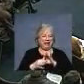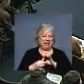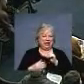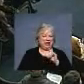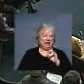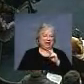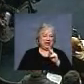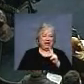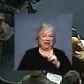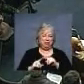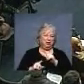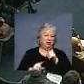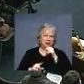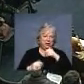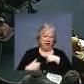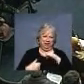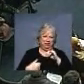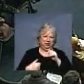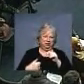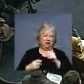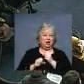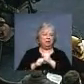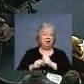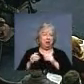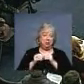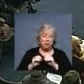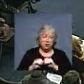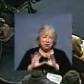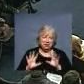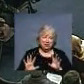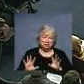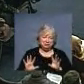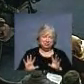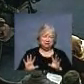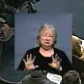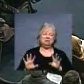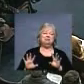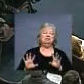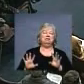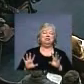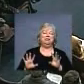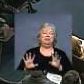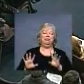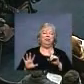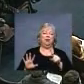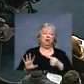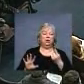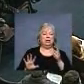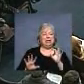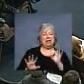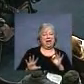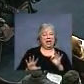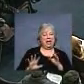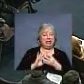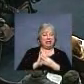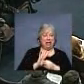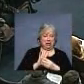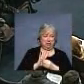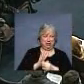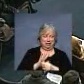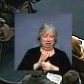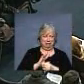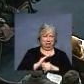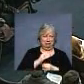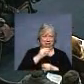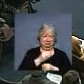it. And to make it even more clear, there's only 9 of those copies, so